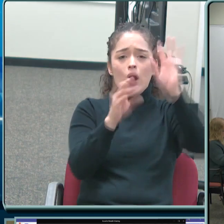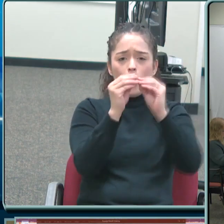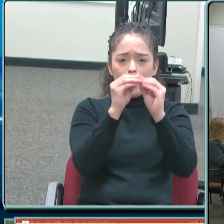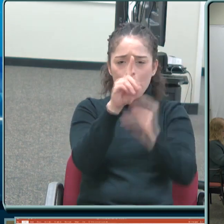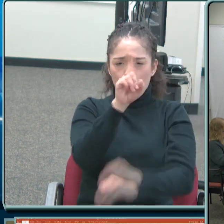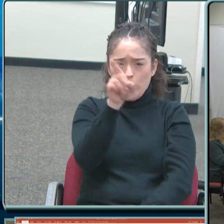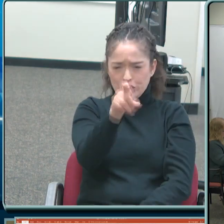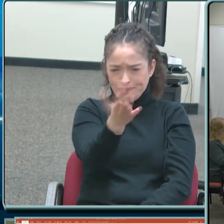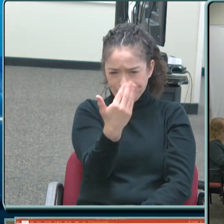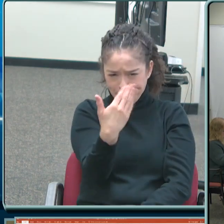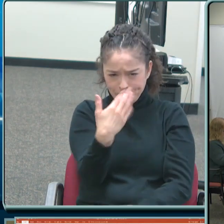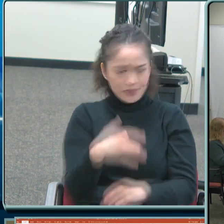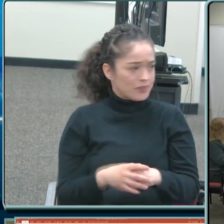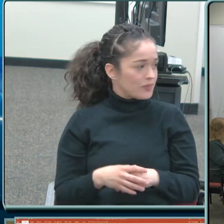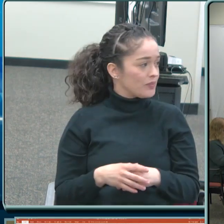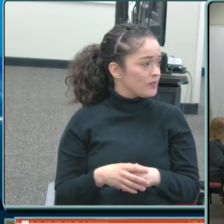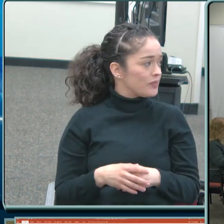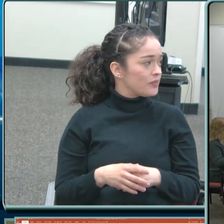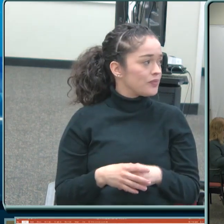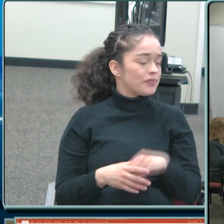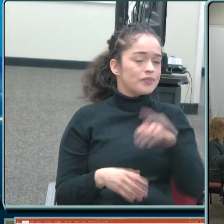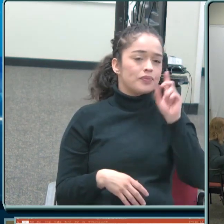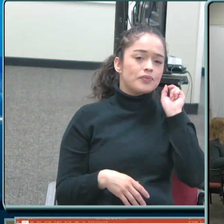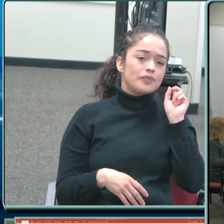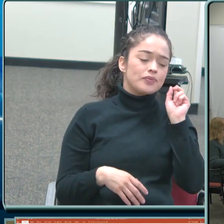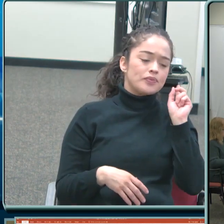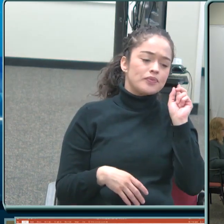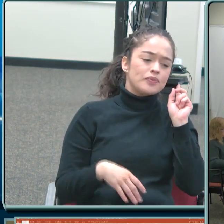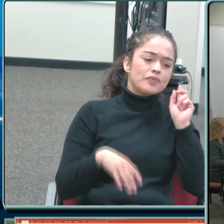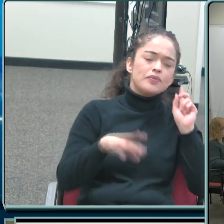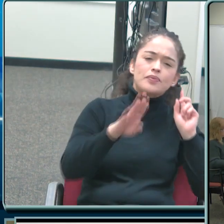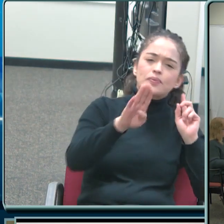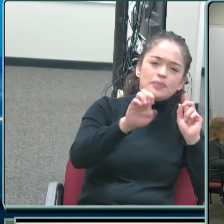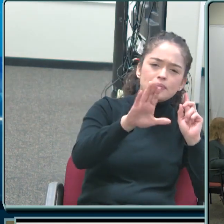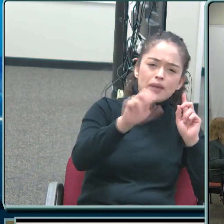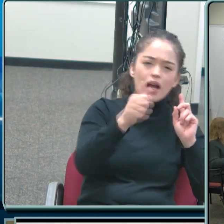question for you. Go ahead. Becca, has there been any